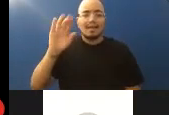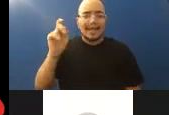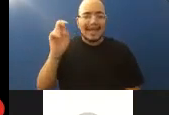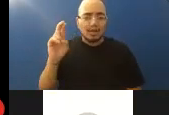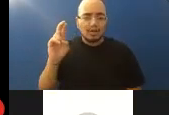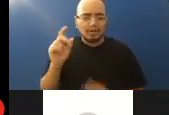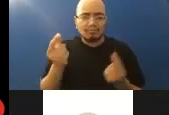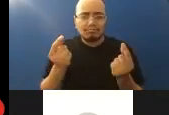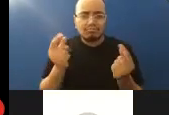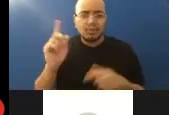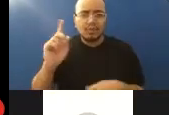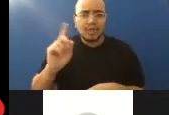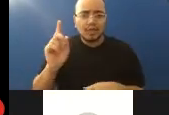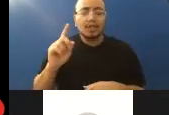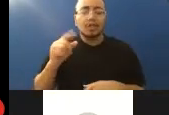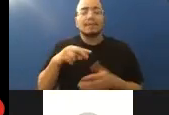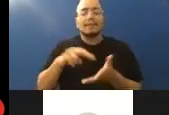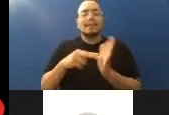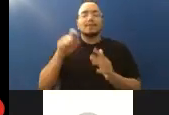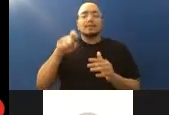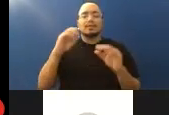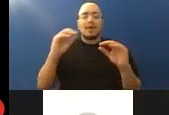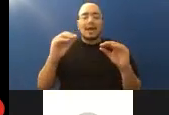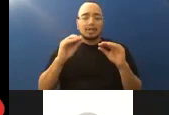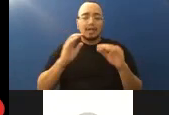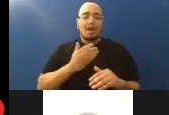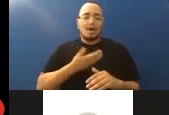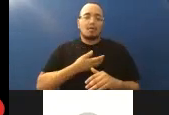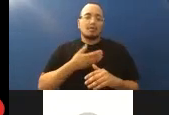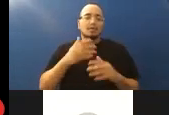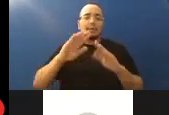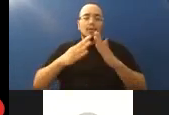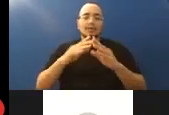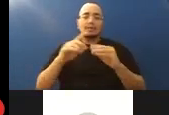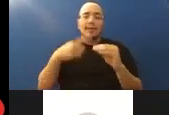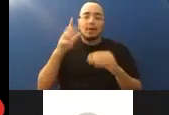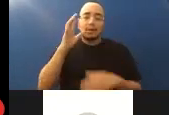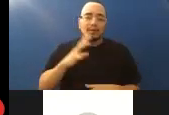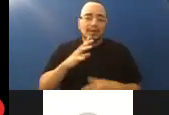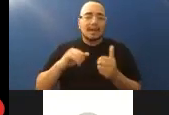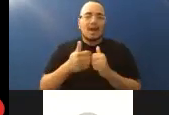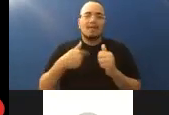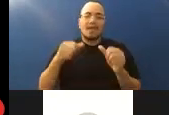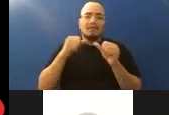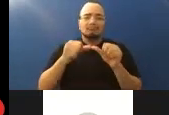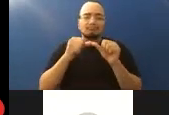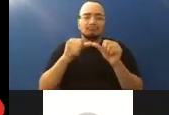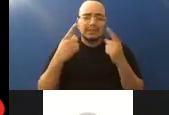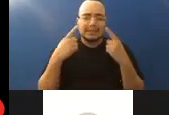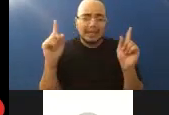I think we have to educate ourselves on the history of how women have held things down and feminine people have held things down as